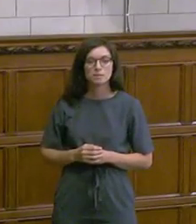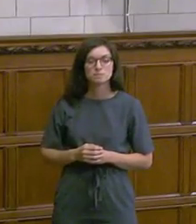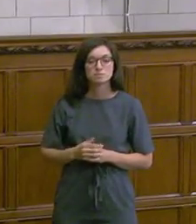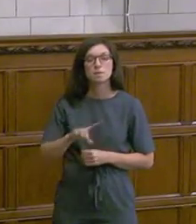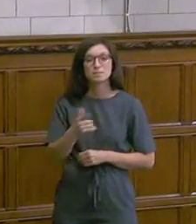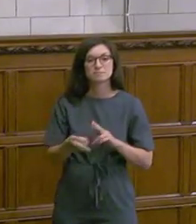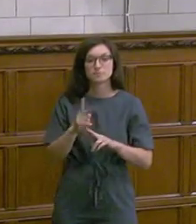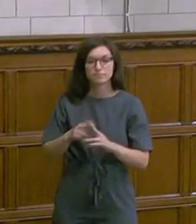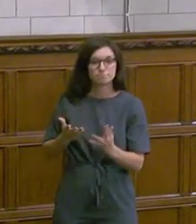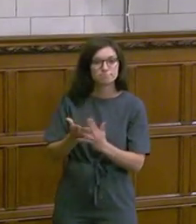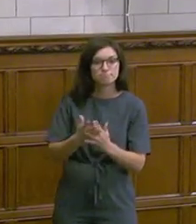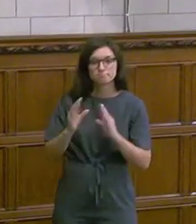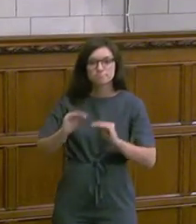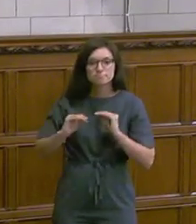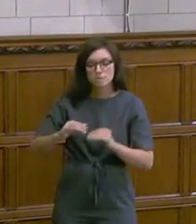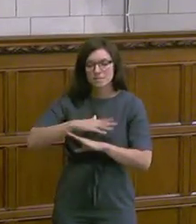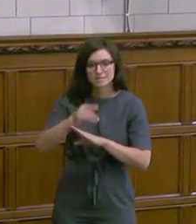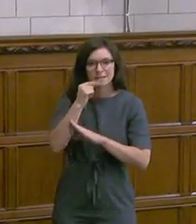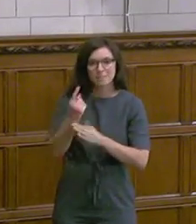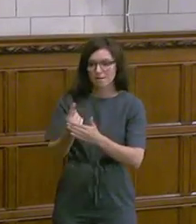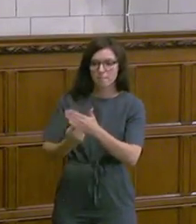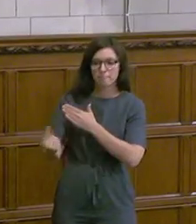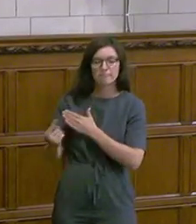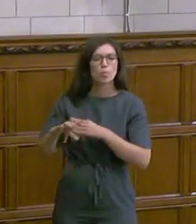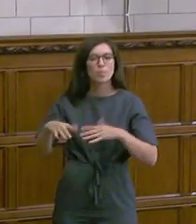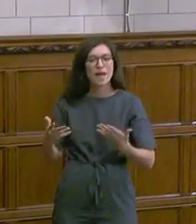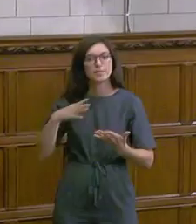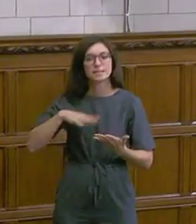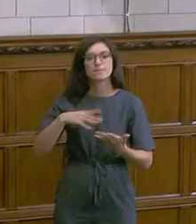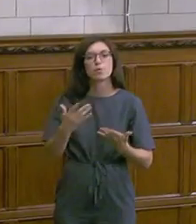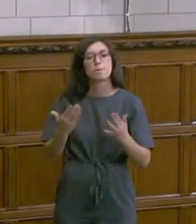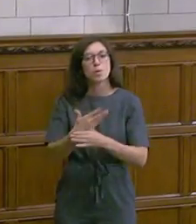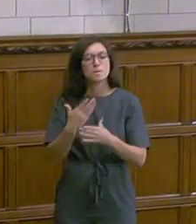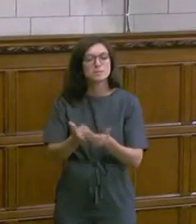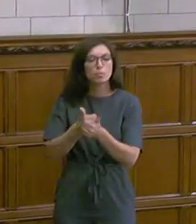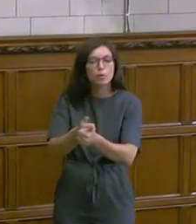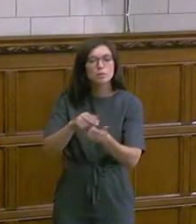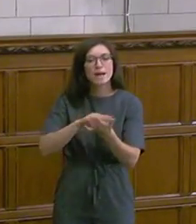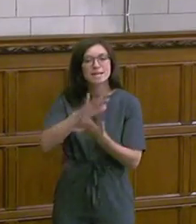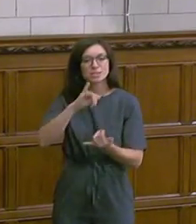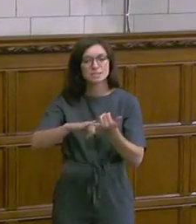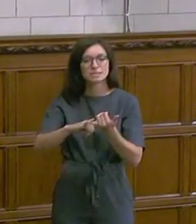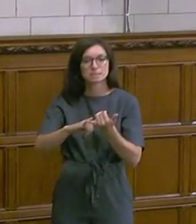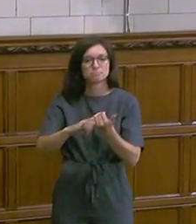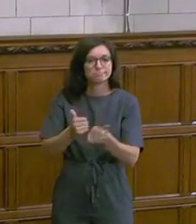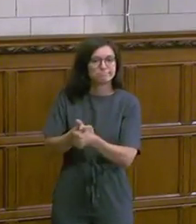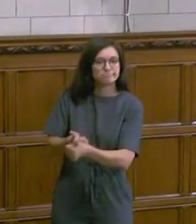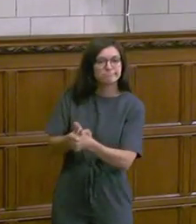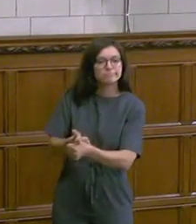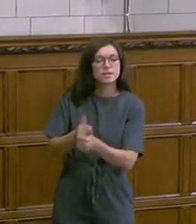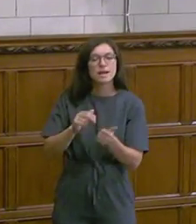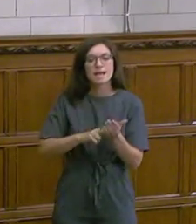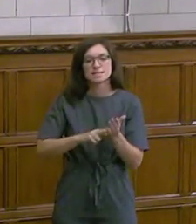adults without the need of employment support or NHS attention. The NDCS in their